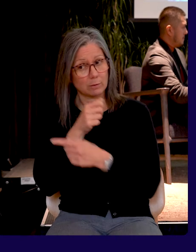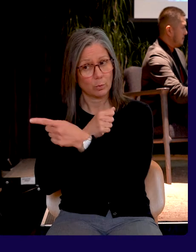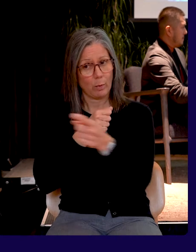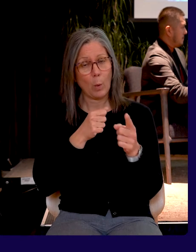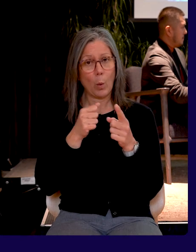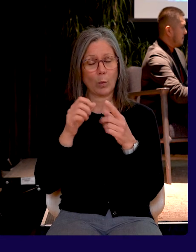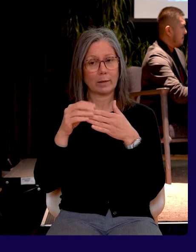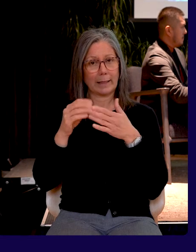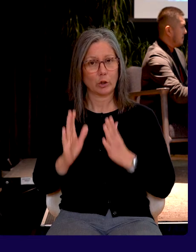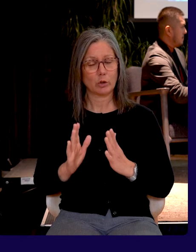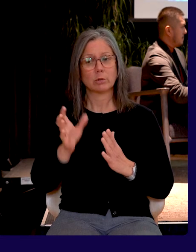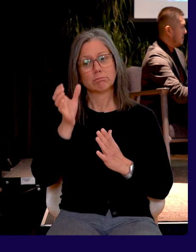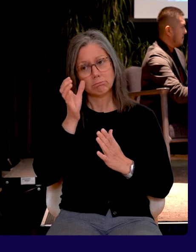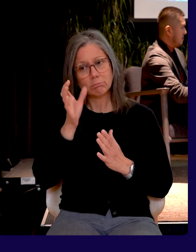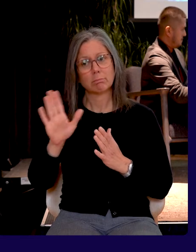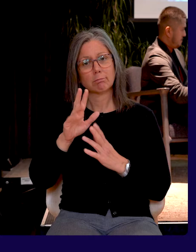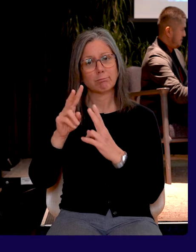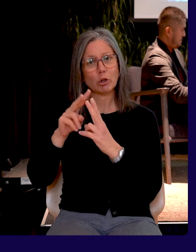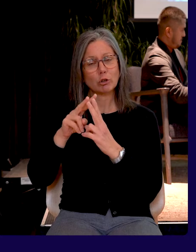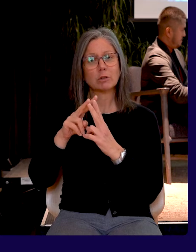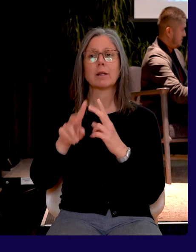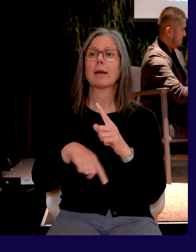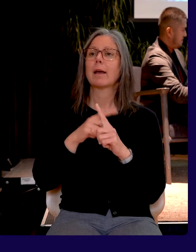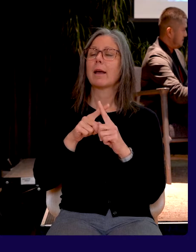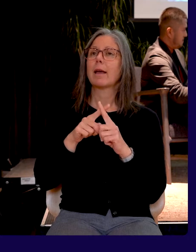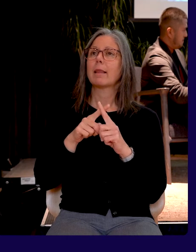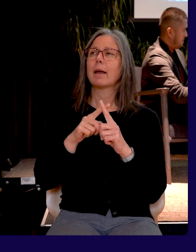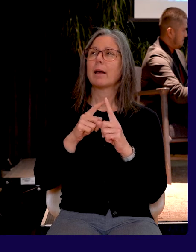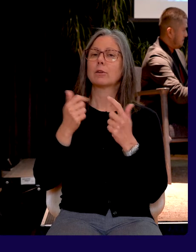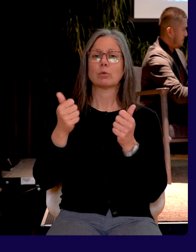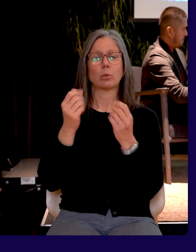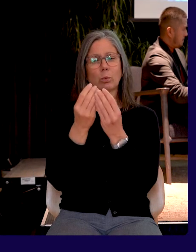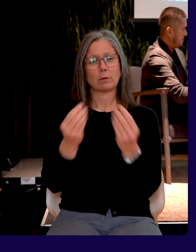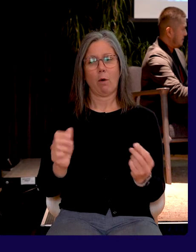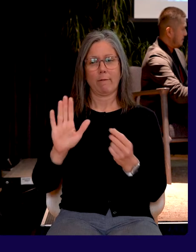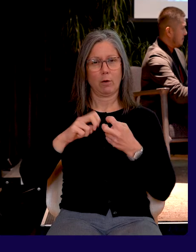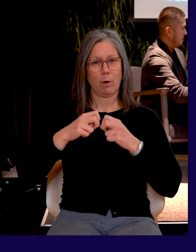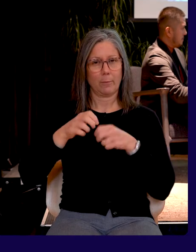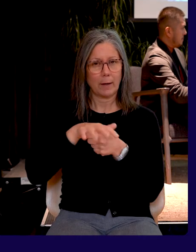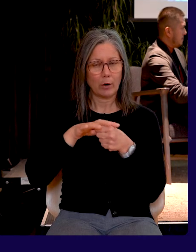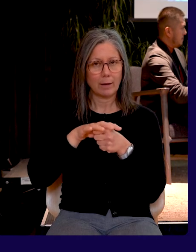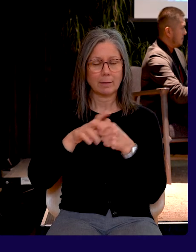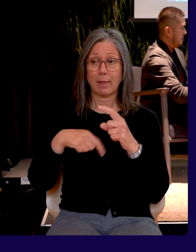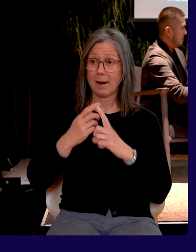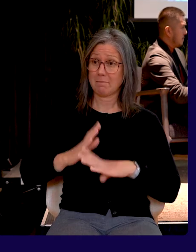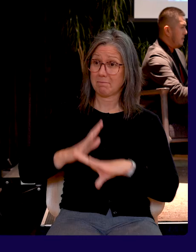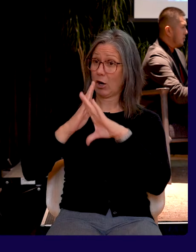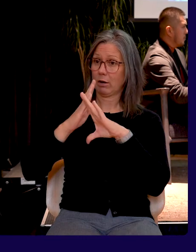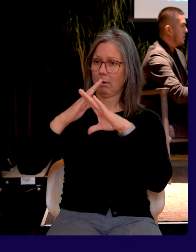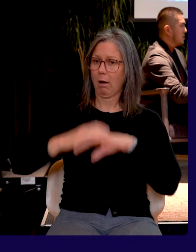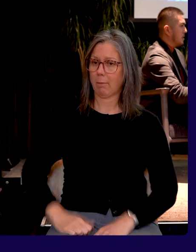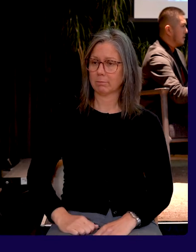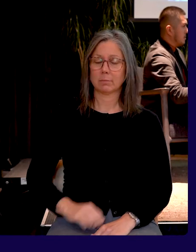store leaders, we listen to our store partners, and try to resolve friction areas and break down barriers for them.